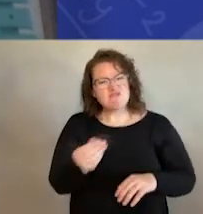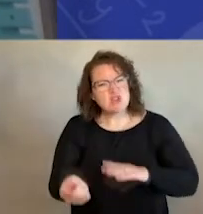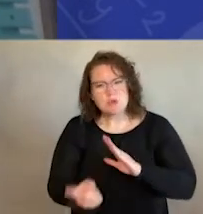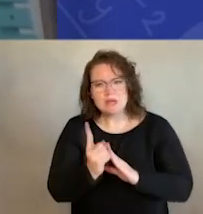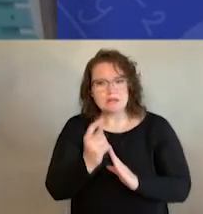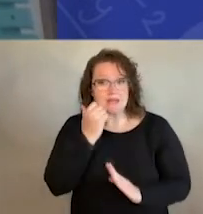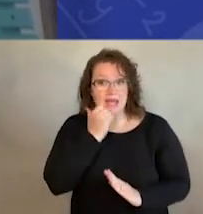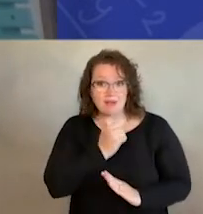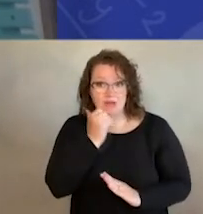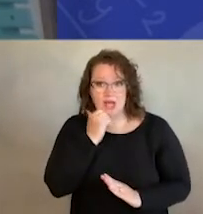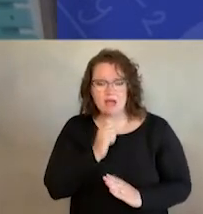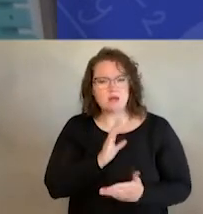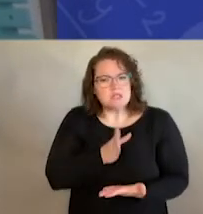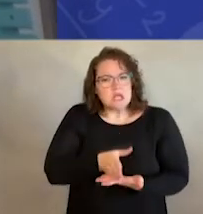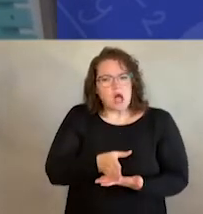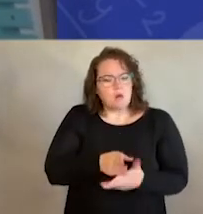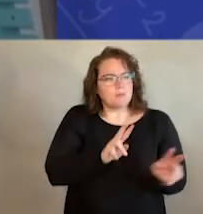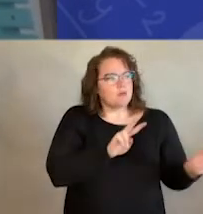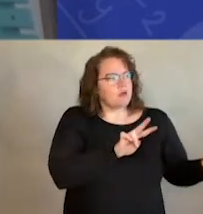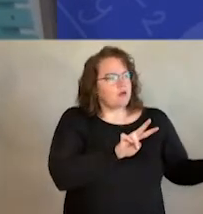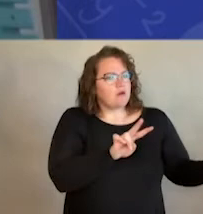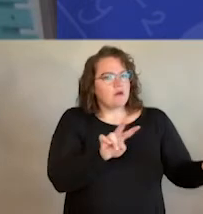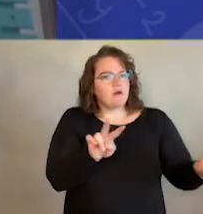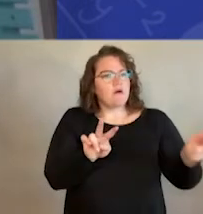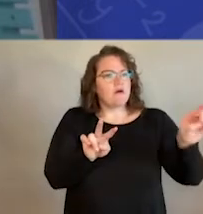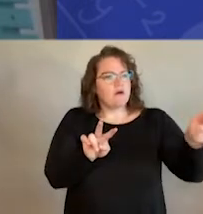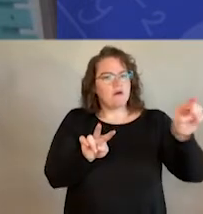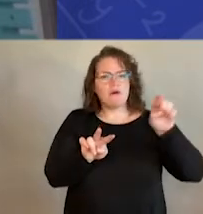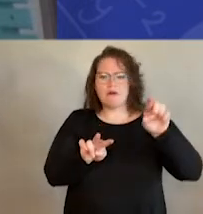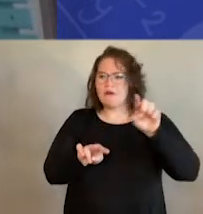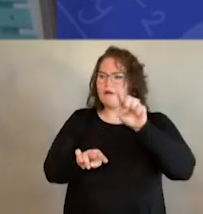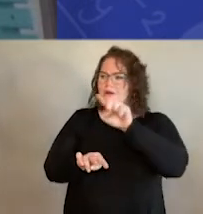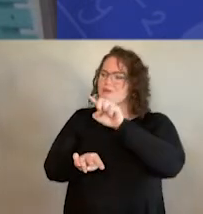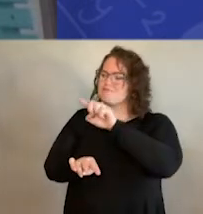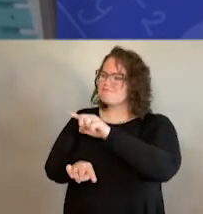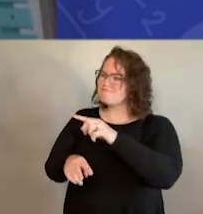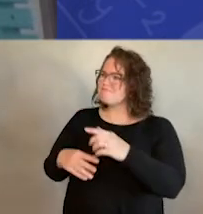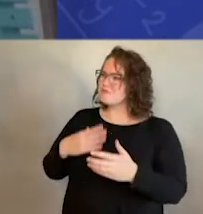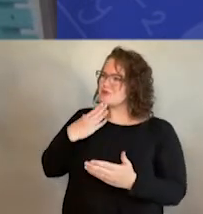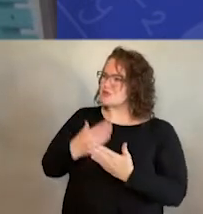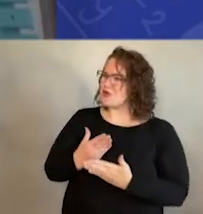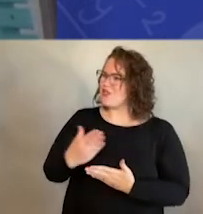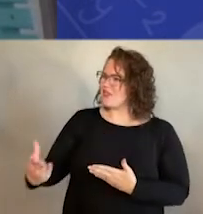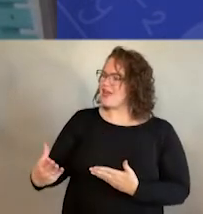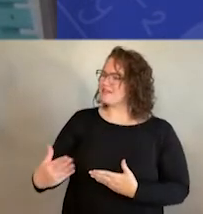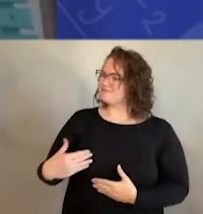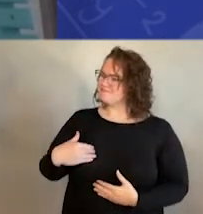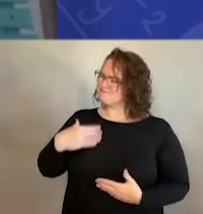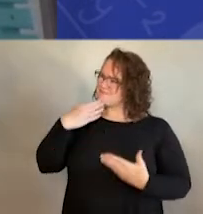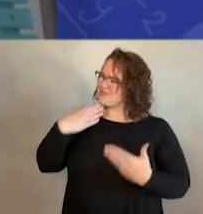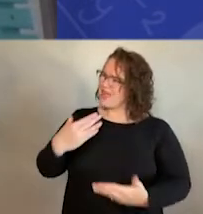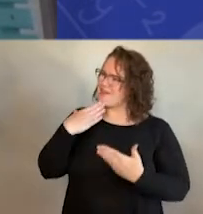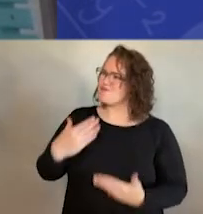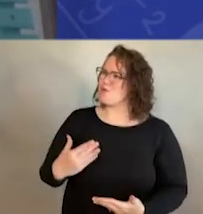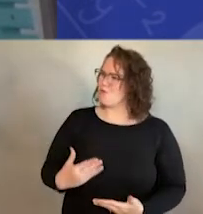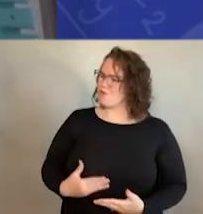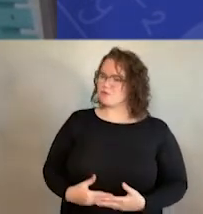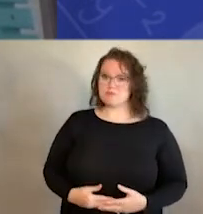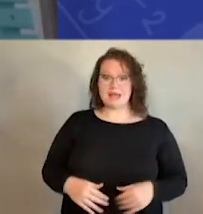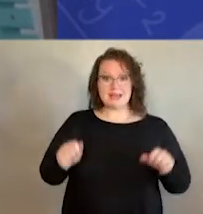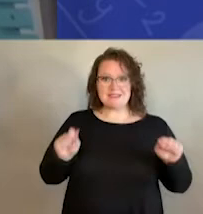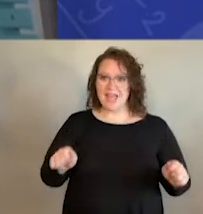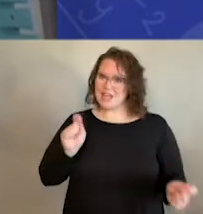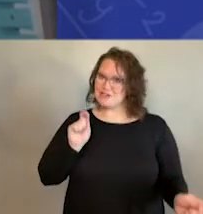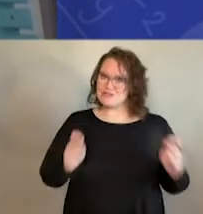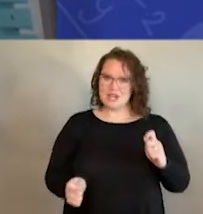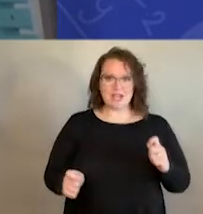this week and stop, look around, and count how many things you can think of in 1 minute that you are thankful for,